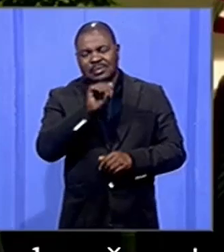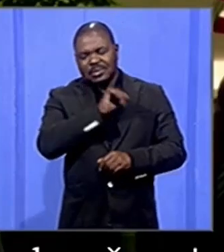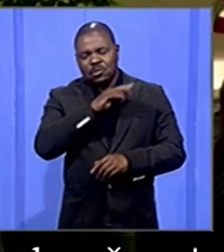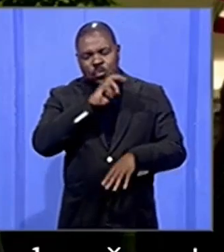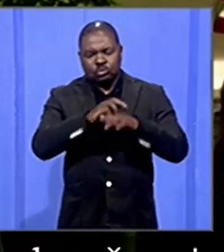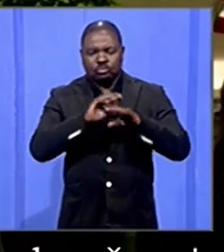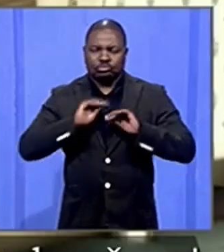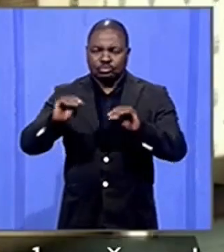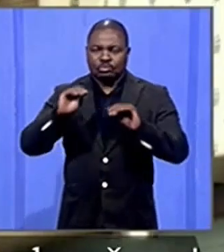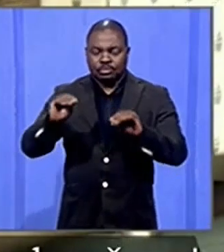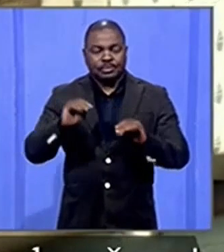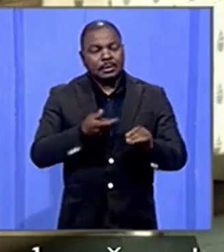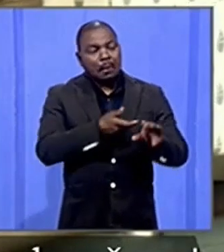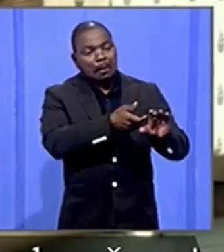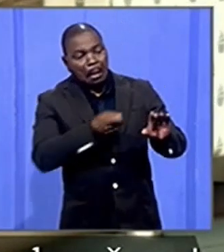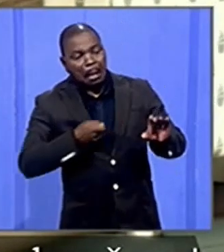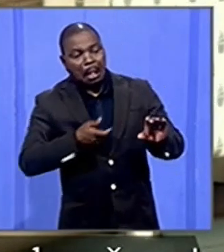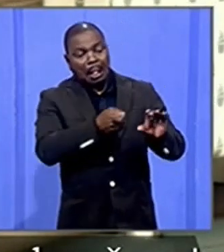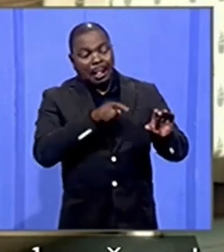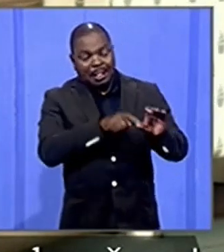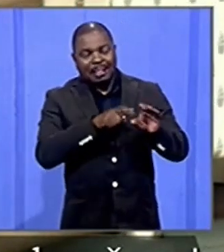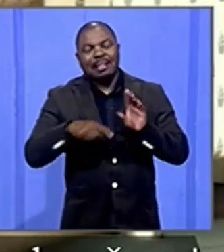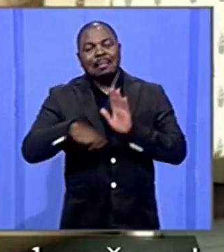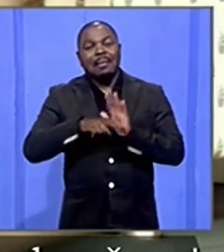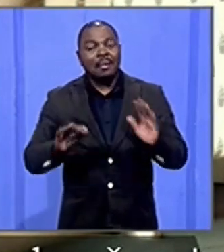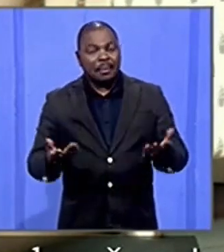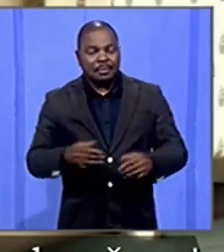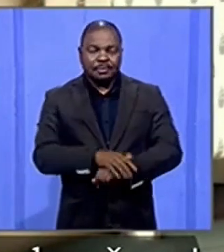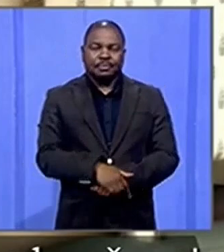tša go ntšha dipoloko tša bona tša mašeleng.